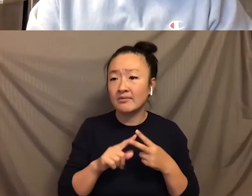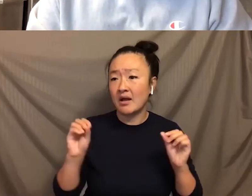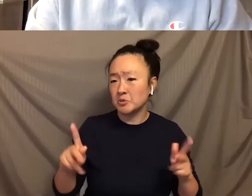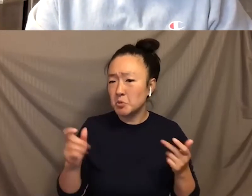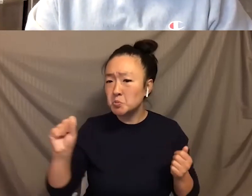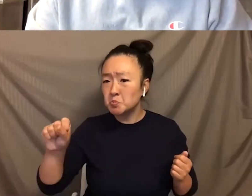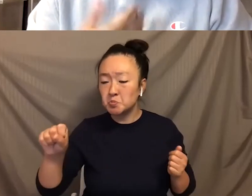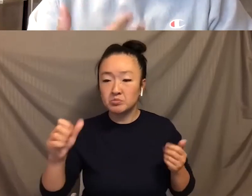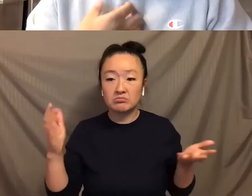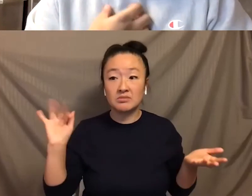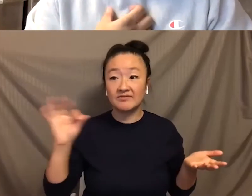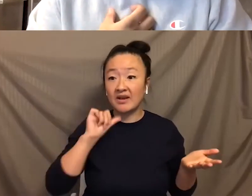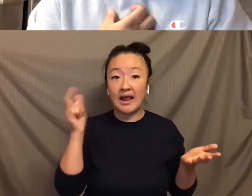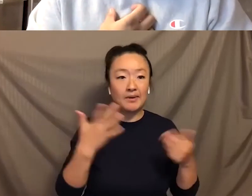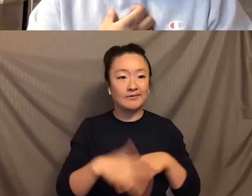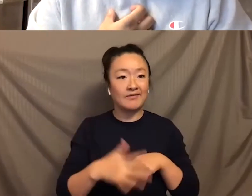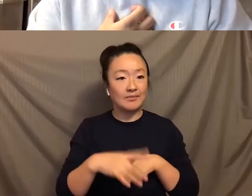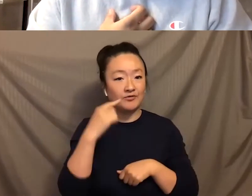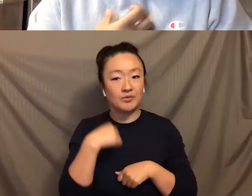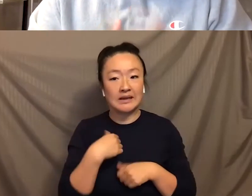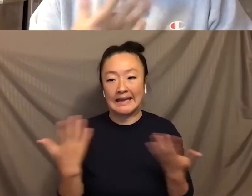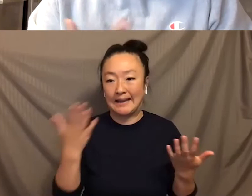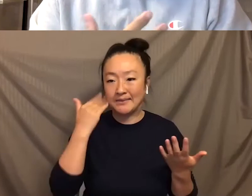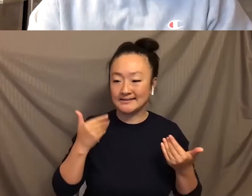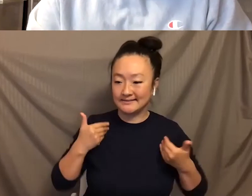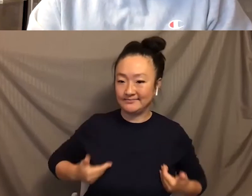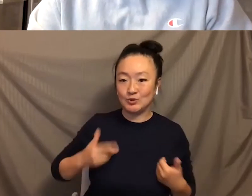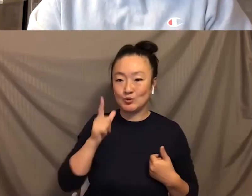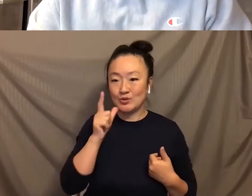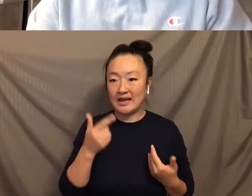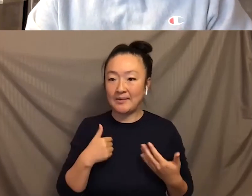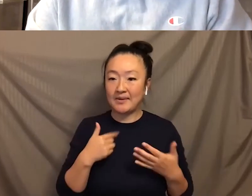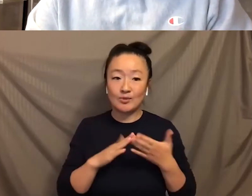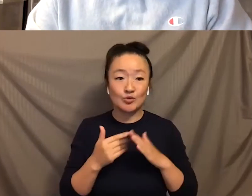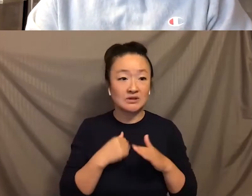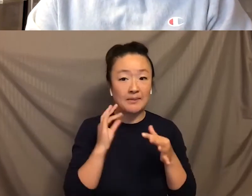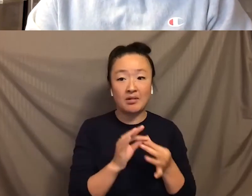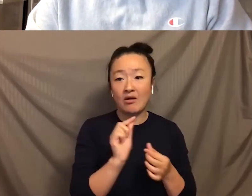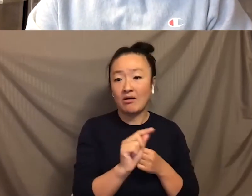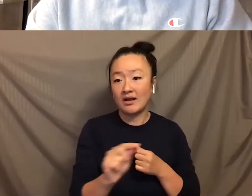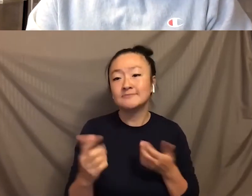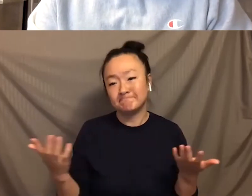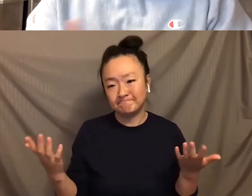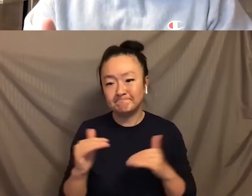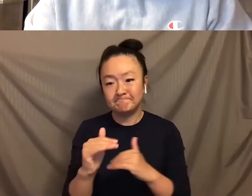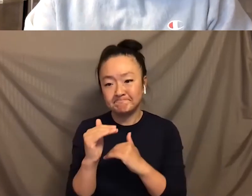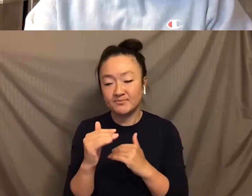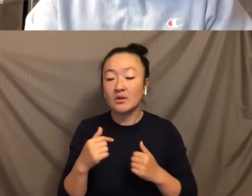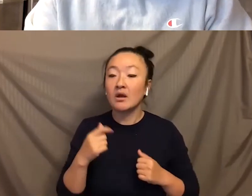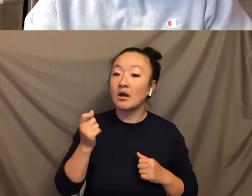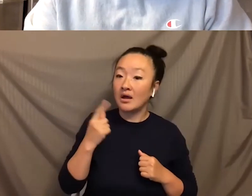not be available to me just because of who I am and the communities that I belong to. Yet I see a different path